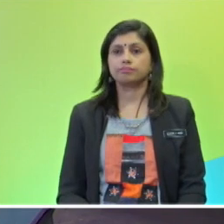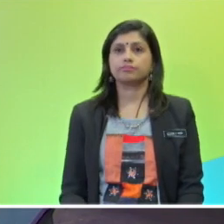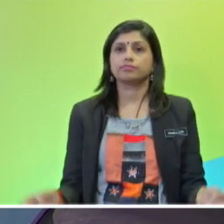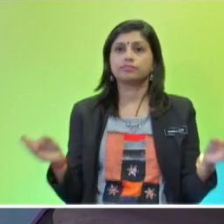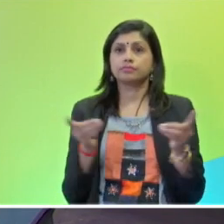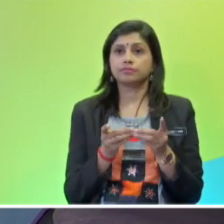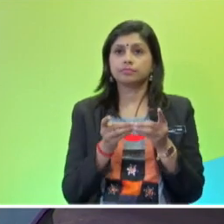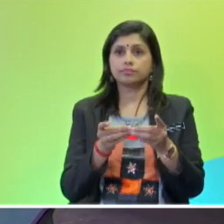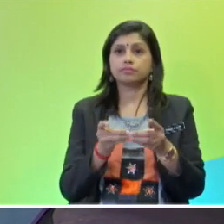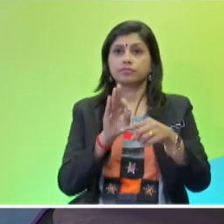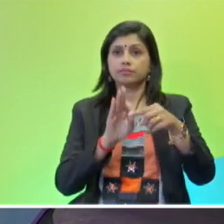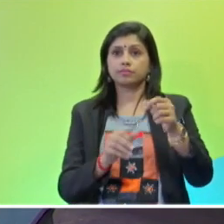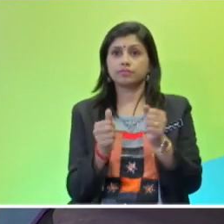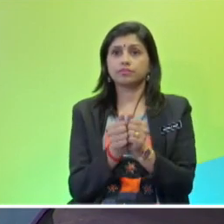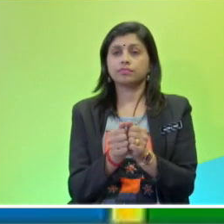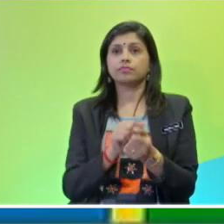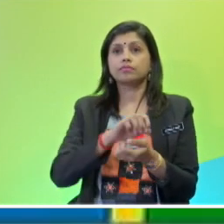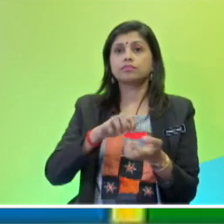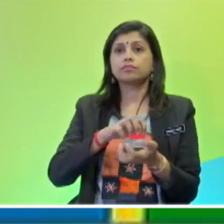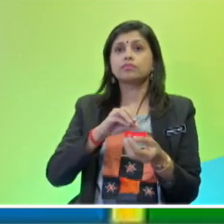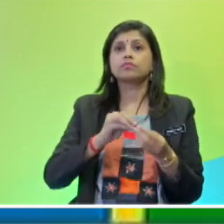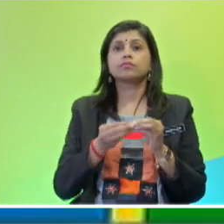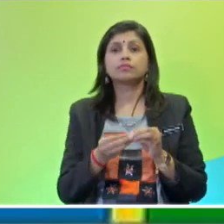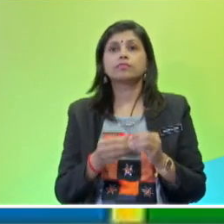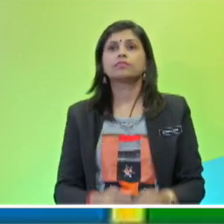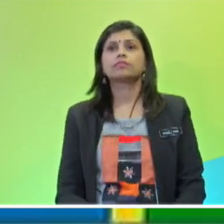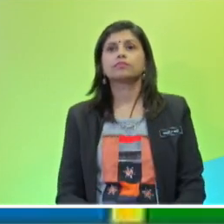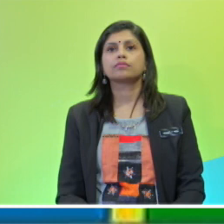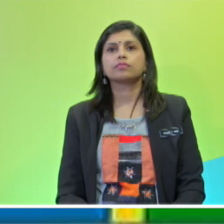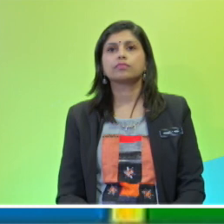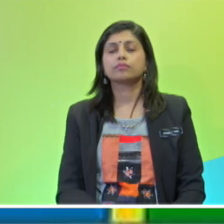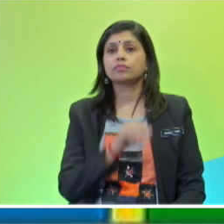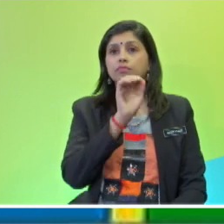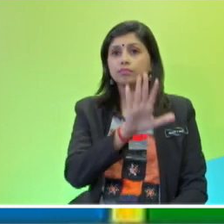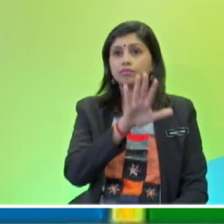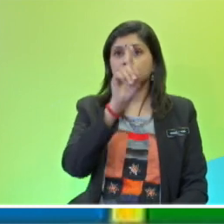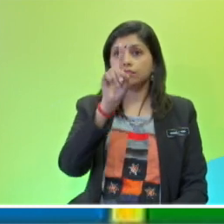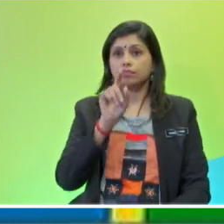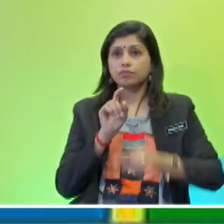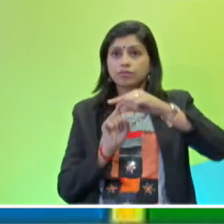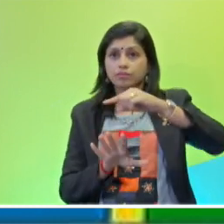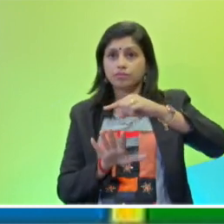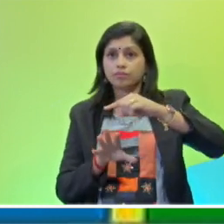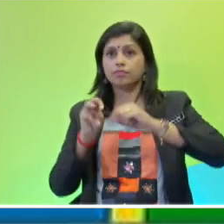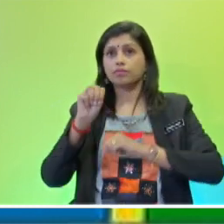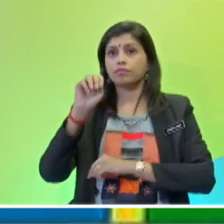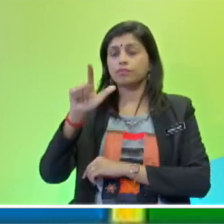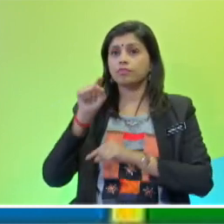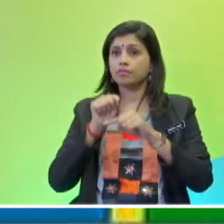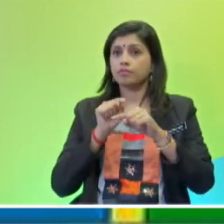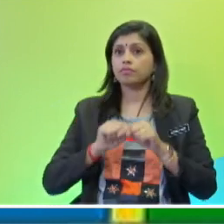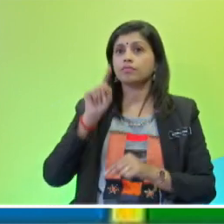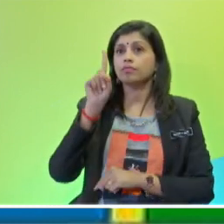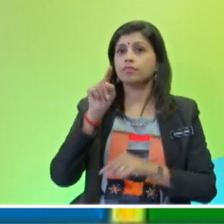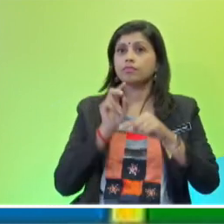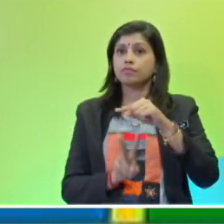Okay, so can you see there, 1 over 5 milliliter is the mixed number, right? Yes. Okay, and